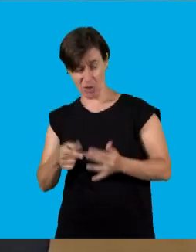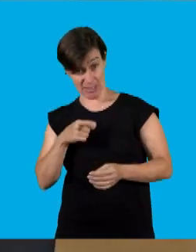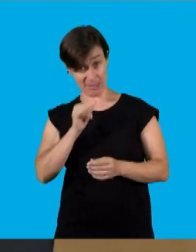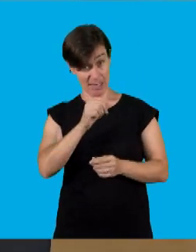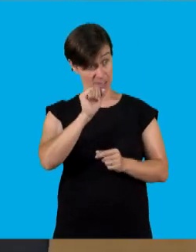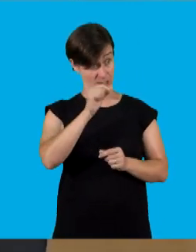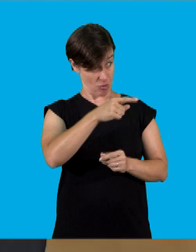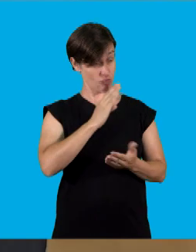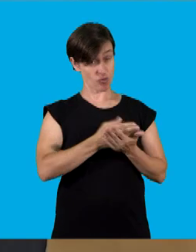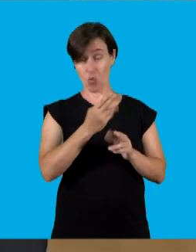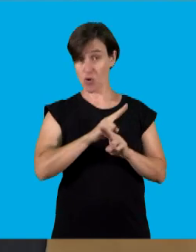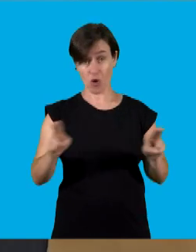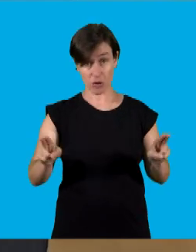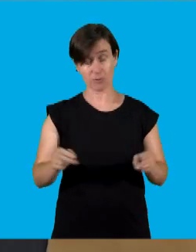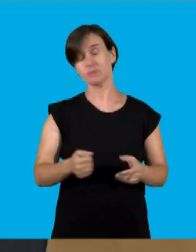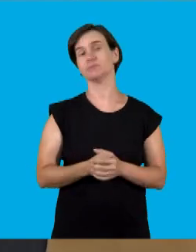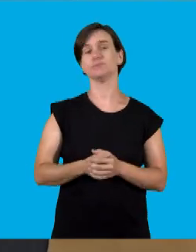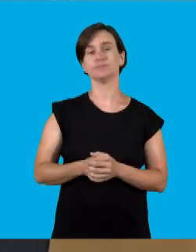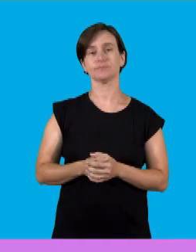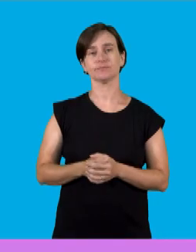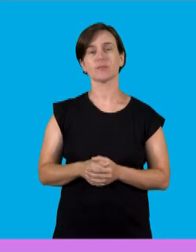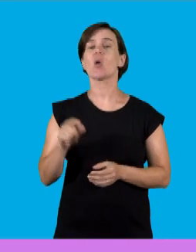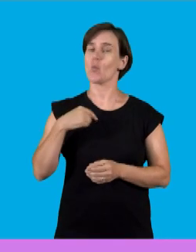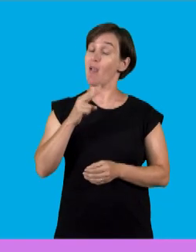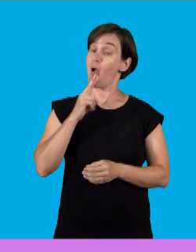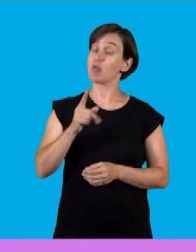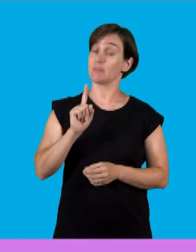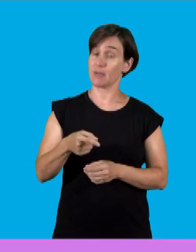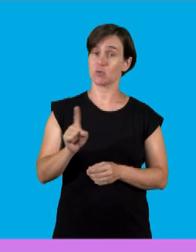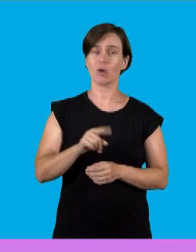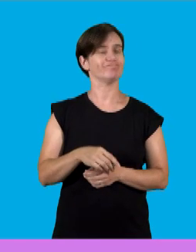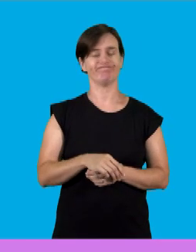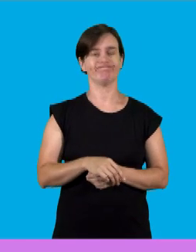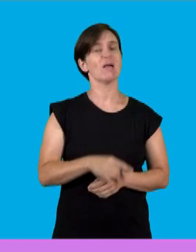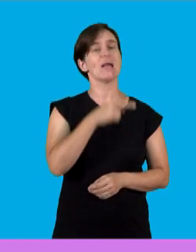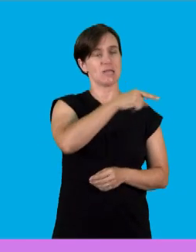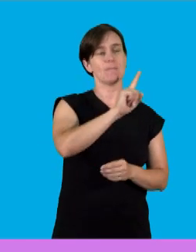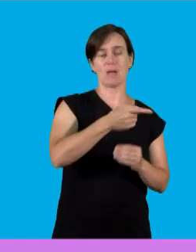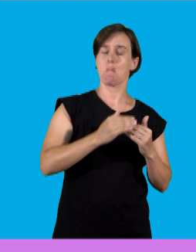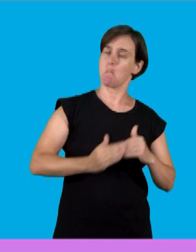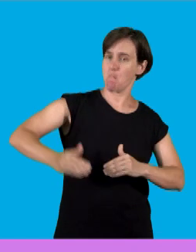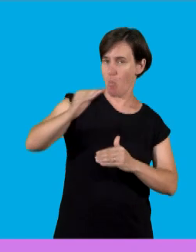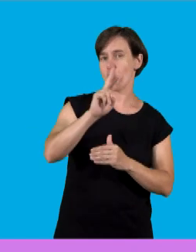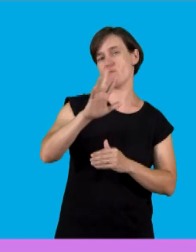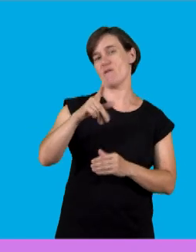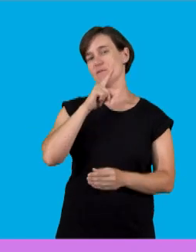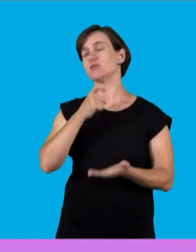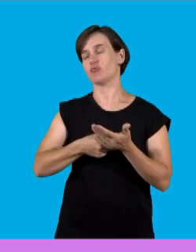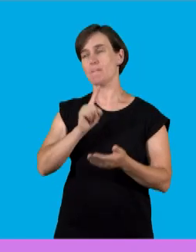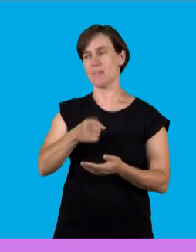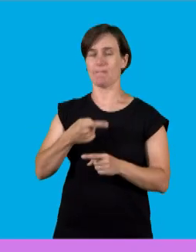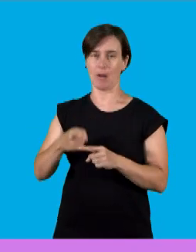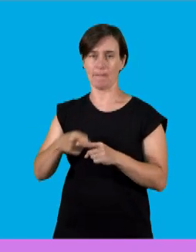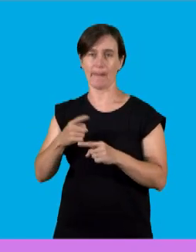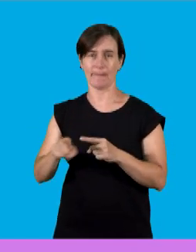calculations. Now, it's clear to see that he should pay much more than the 25,000 that he